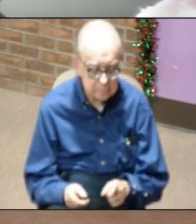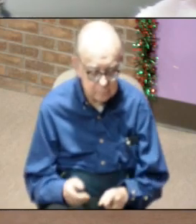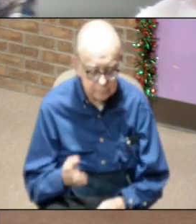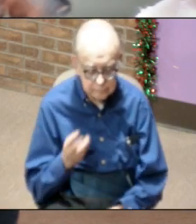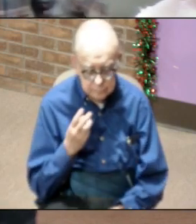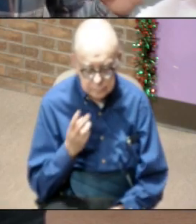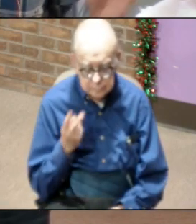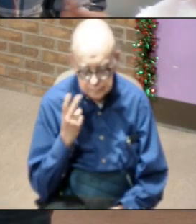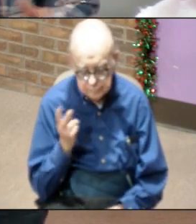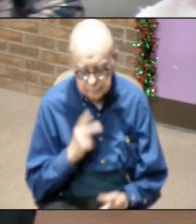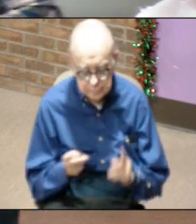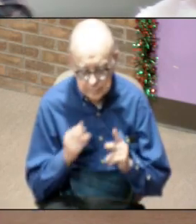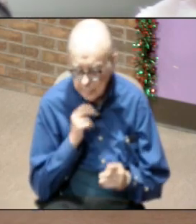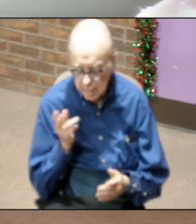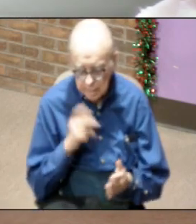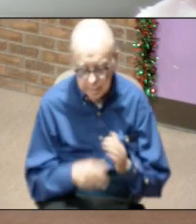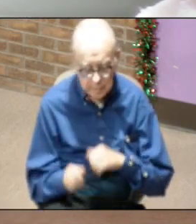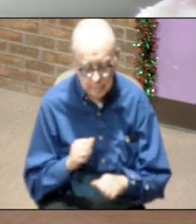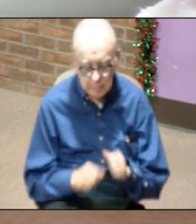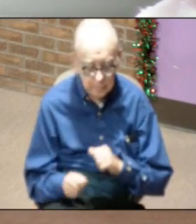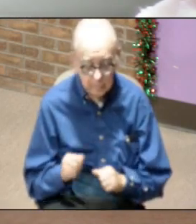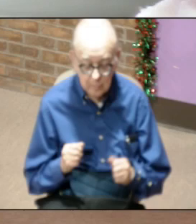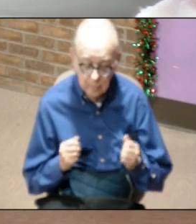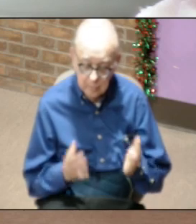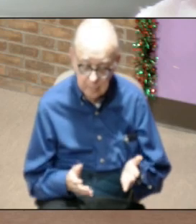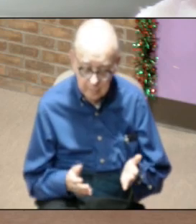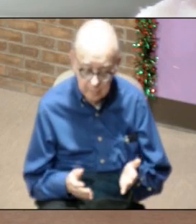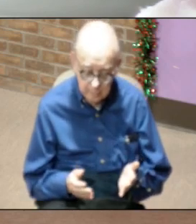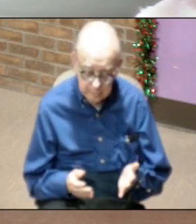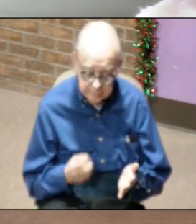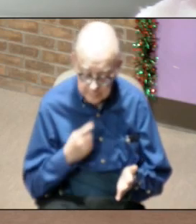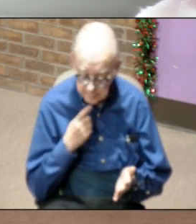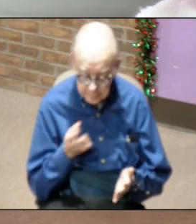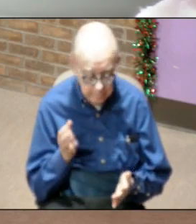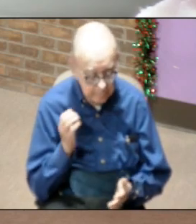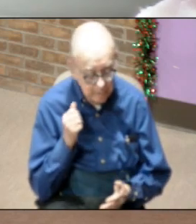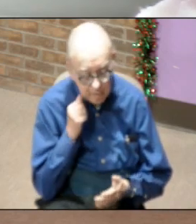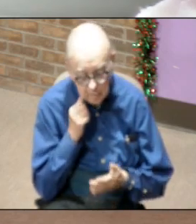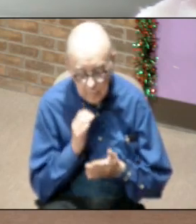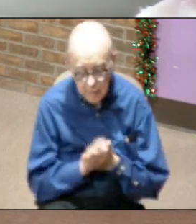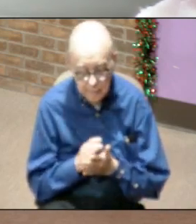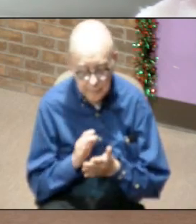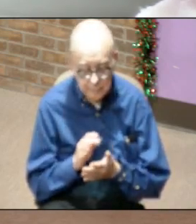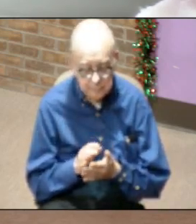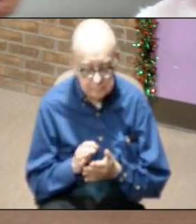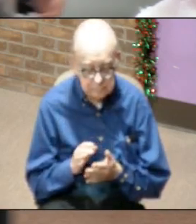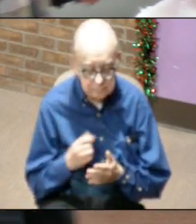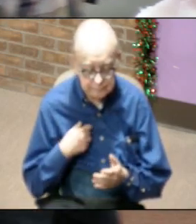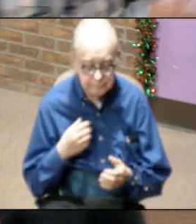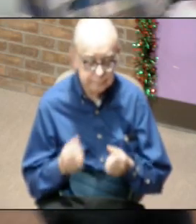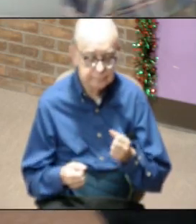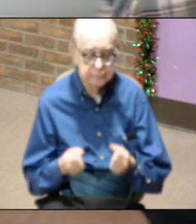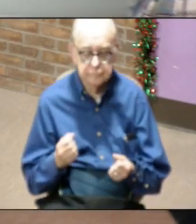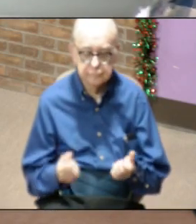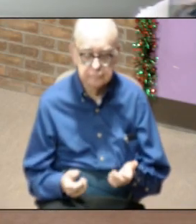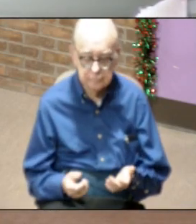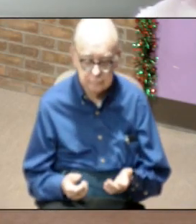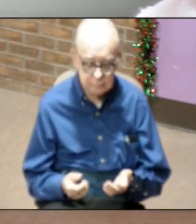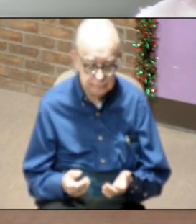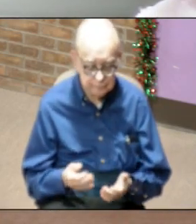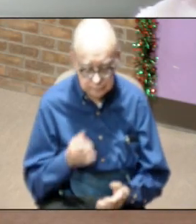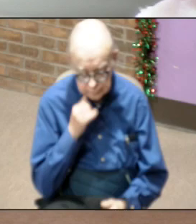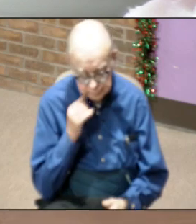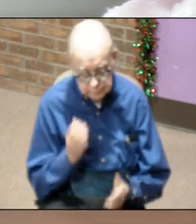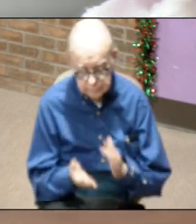people say, well, people are killing each other. Hold on a minute. I was telling Diana, I was driving here